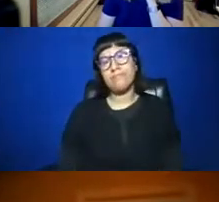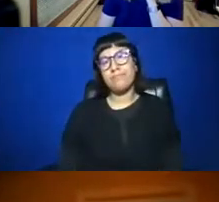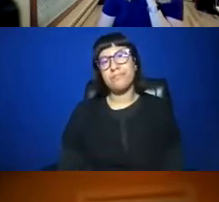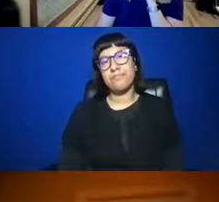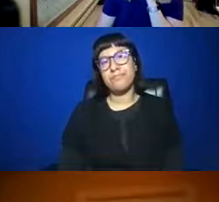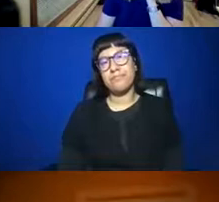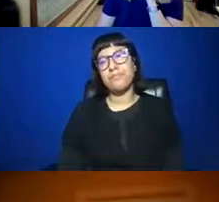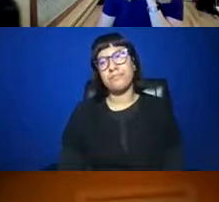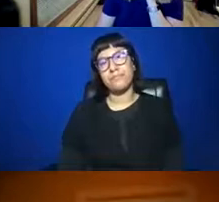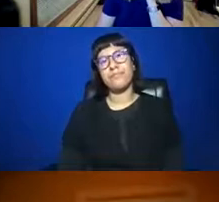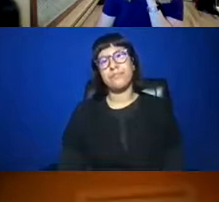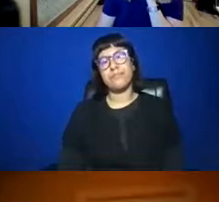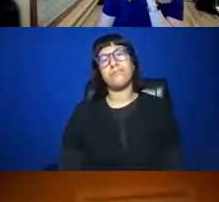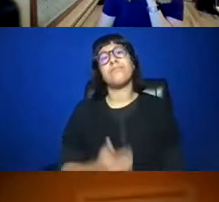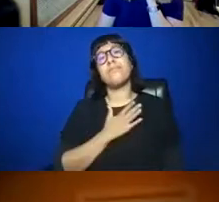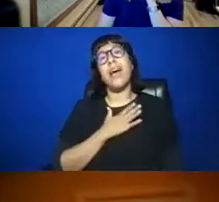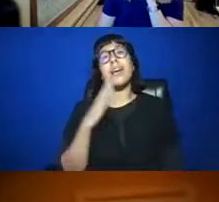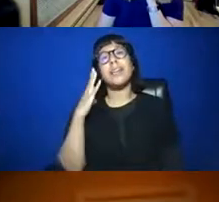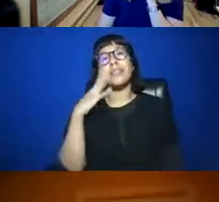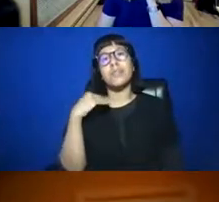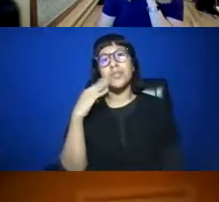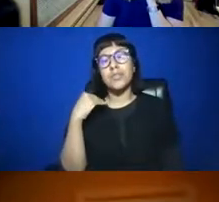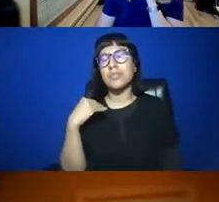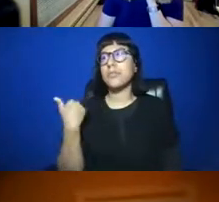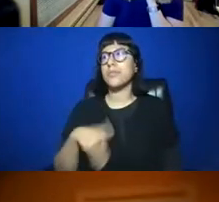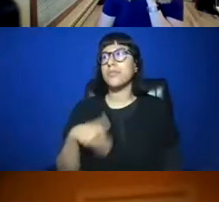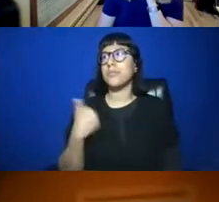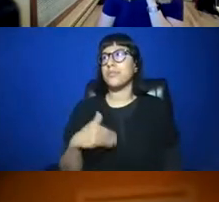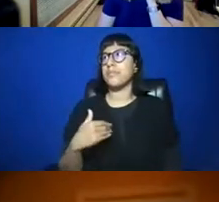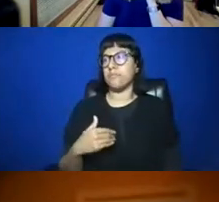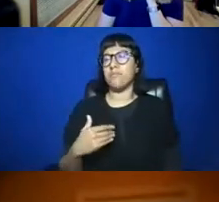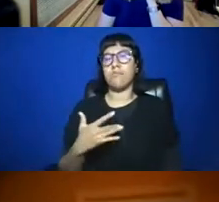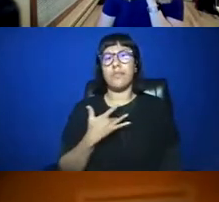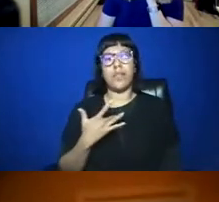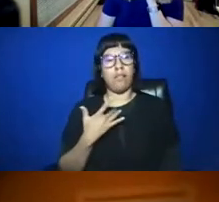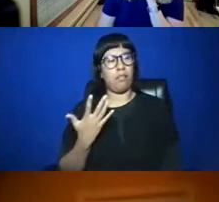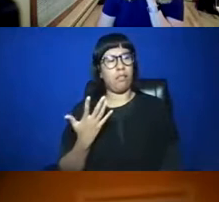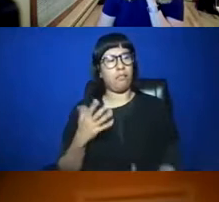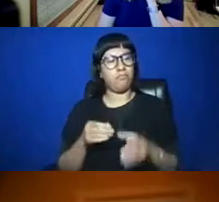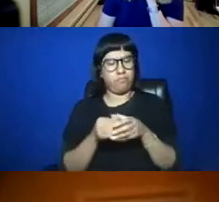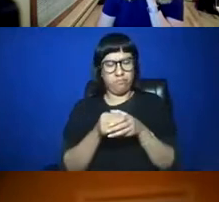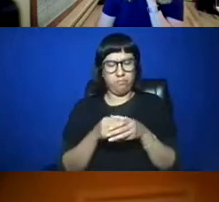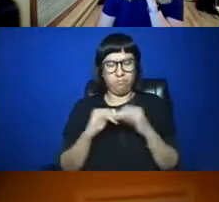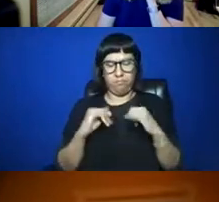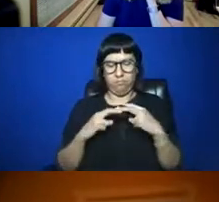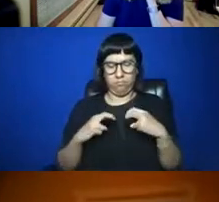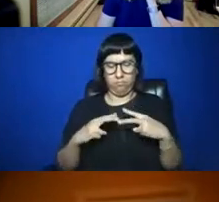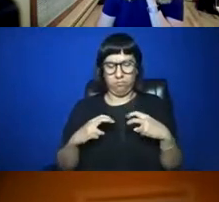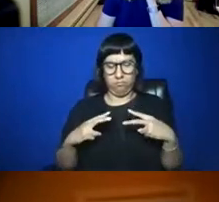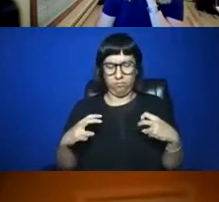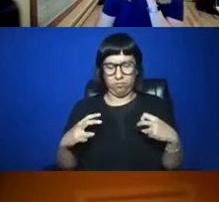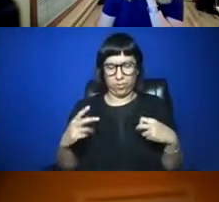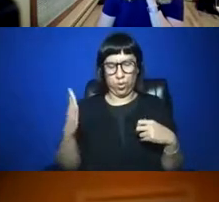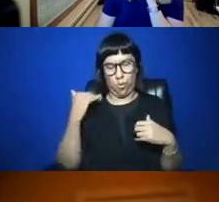my experiences start to grow, I start asking myself, why am I doing art?